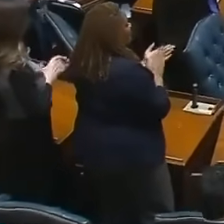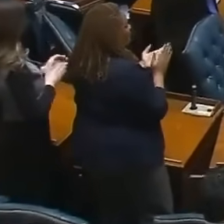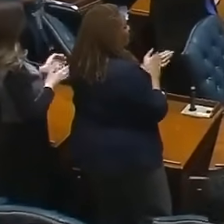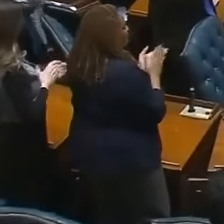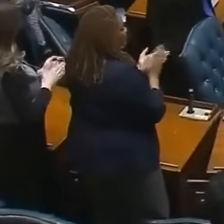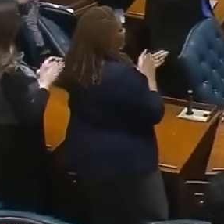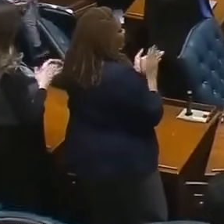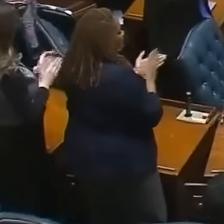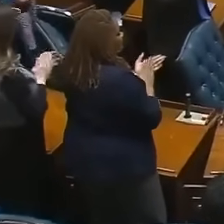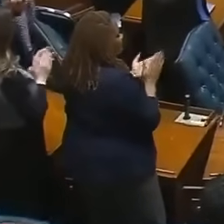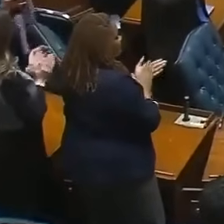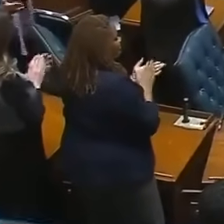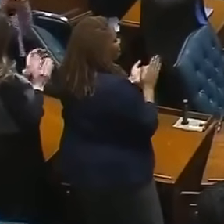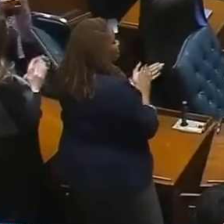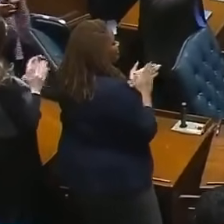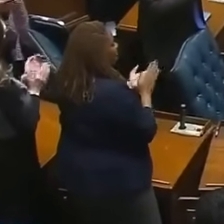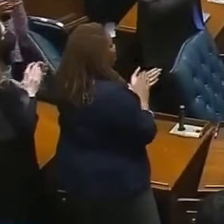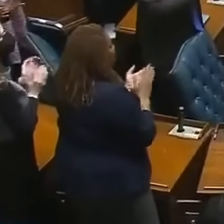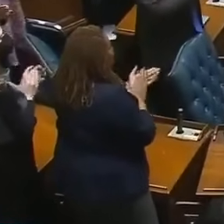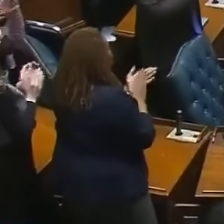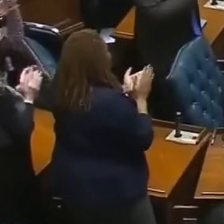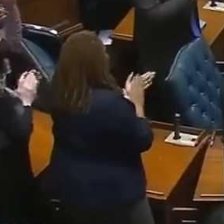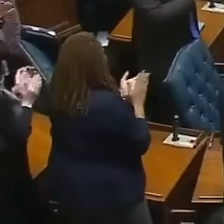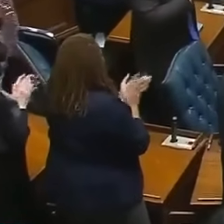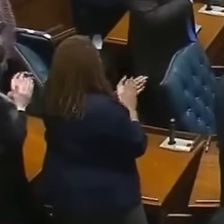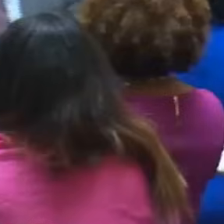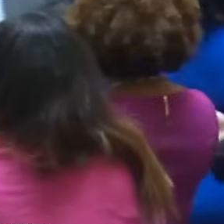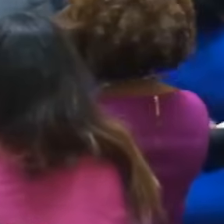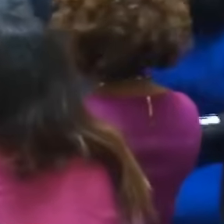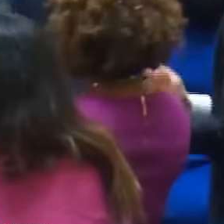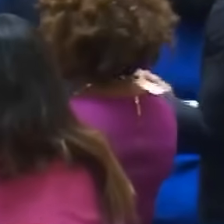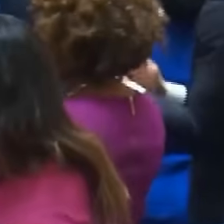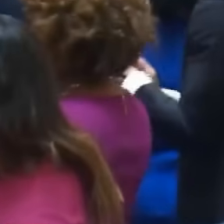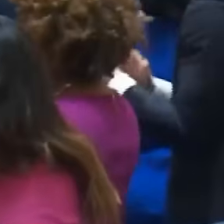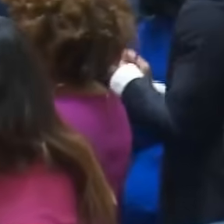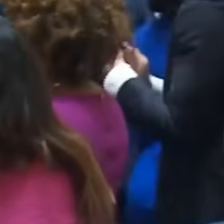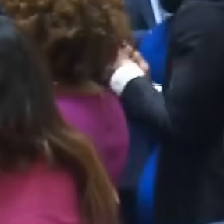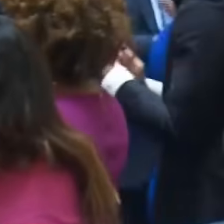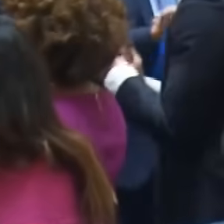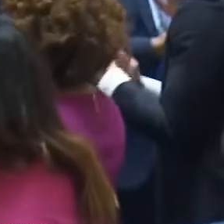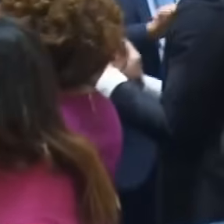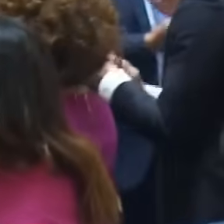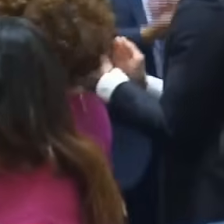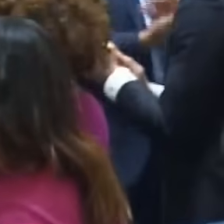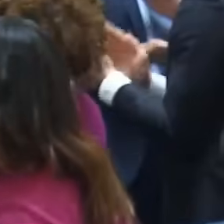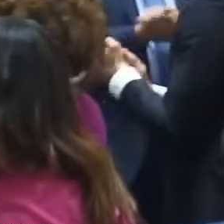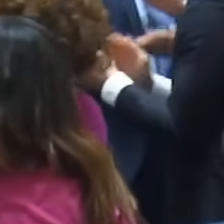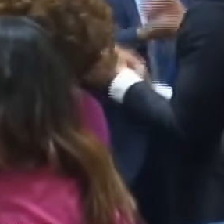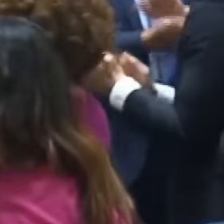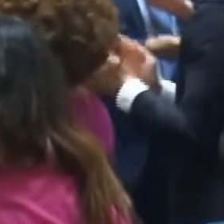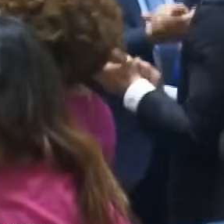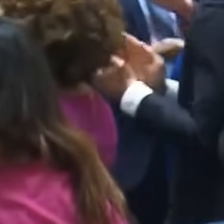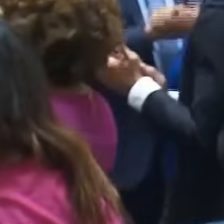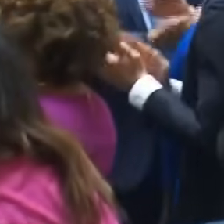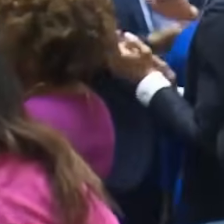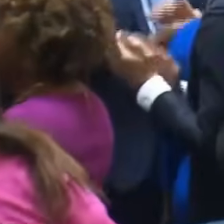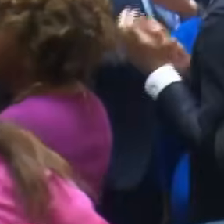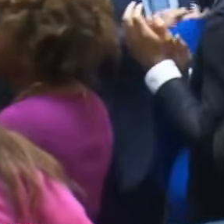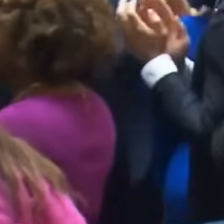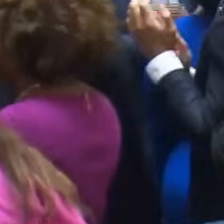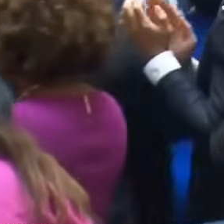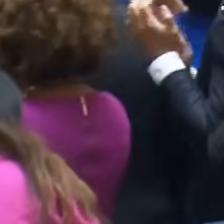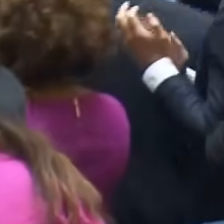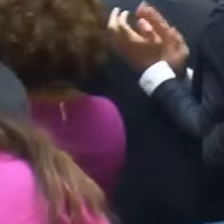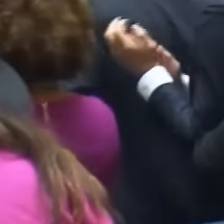the cuff at that Maryland Association of Counties convention or close to it, was the governor remarked that it would be a good idea if beer